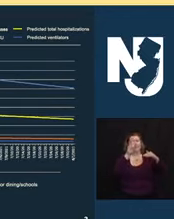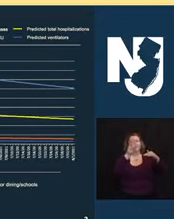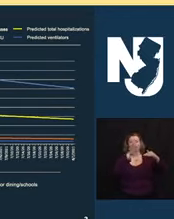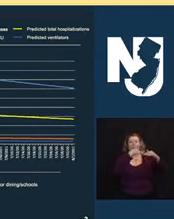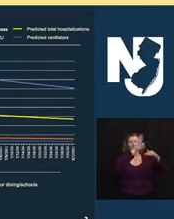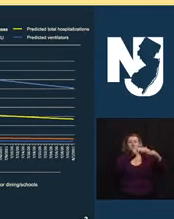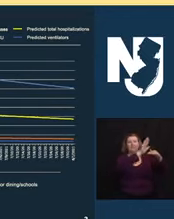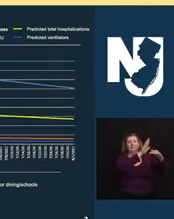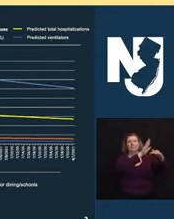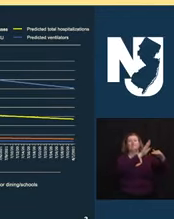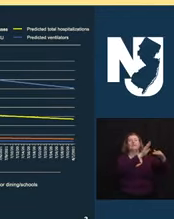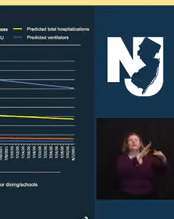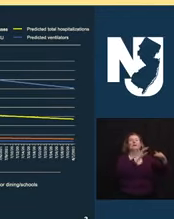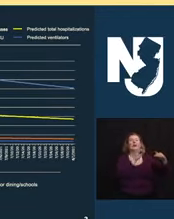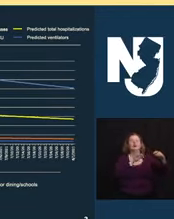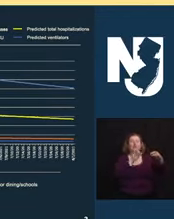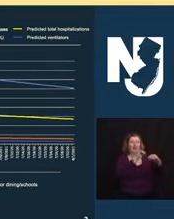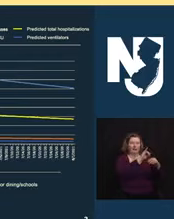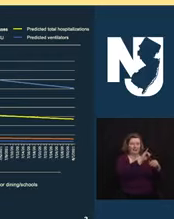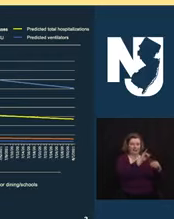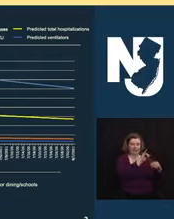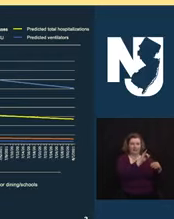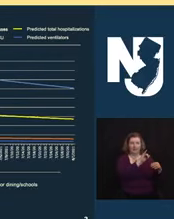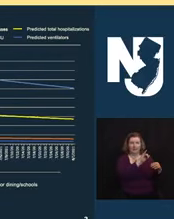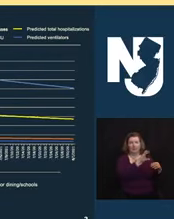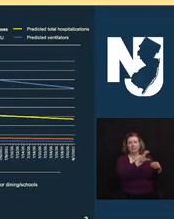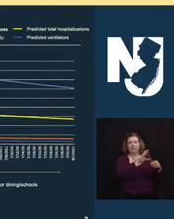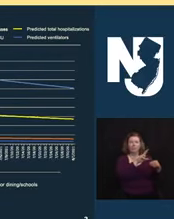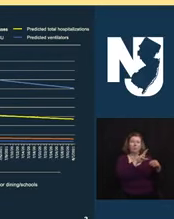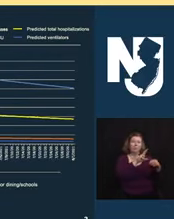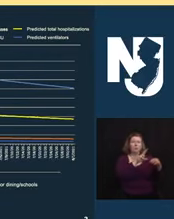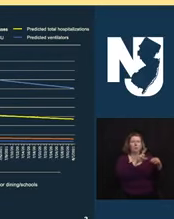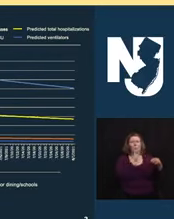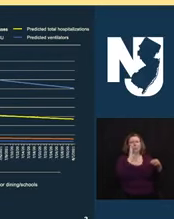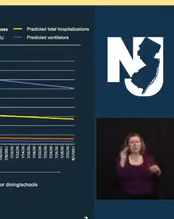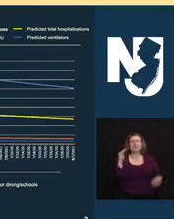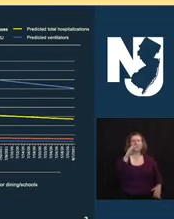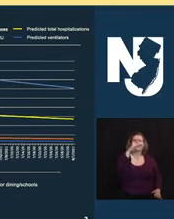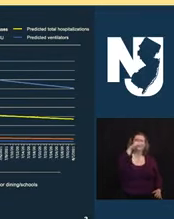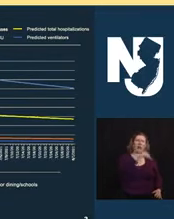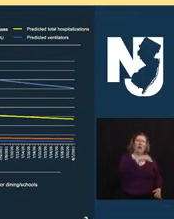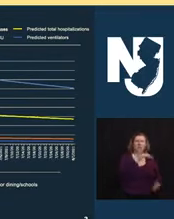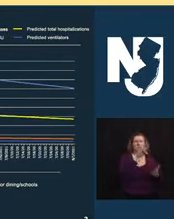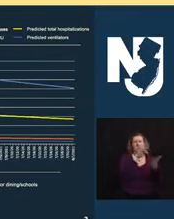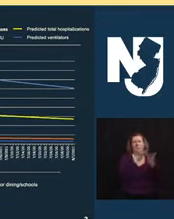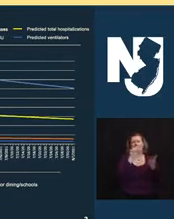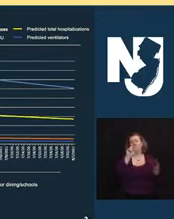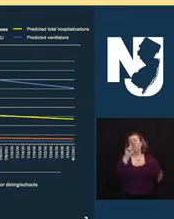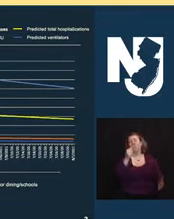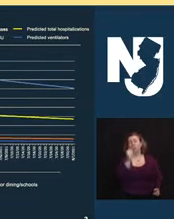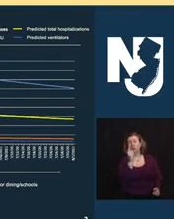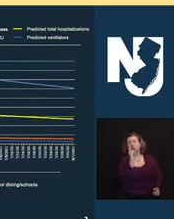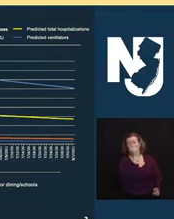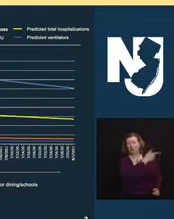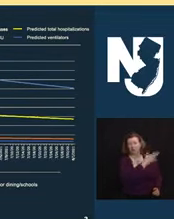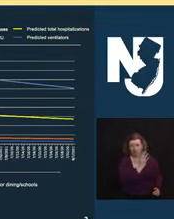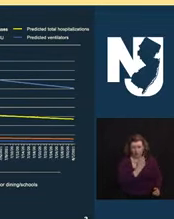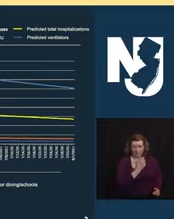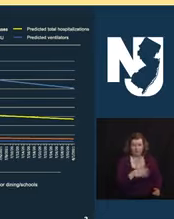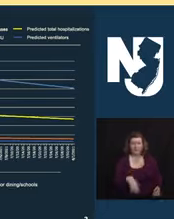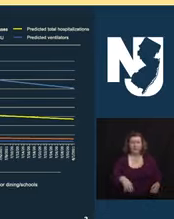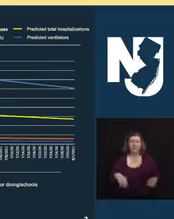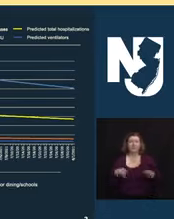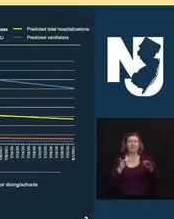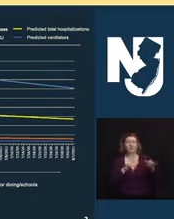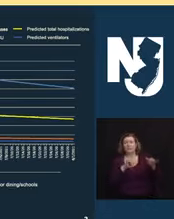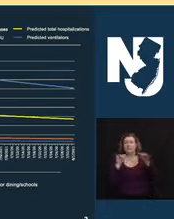approach 300 until early August. So we would basically plus or minus be back to where we were in December and January when